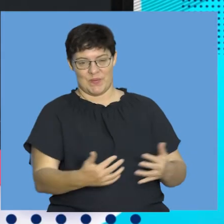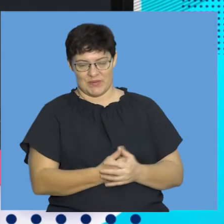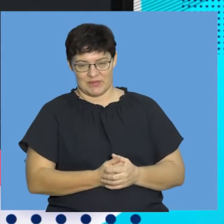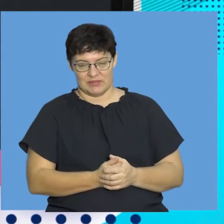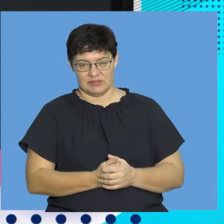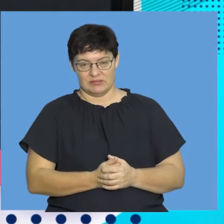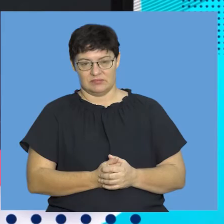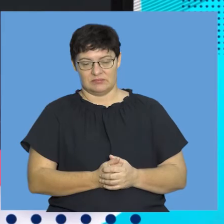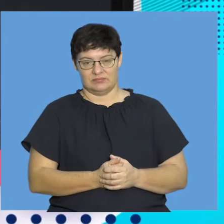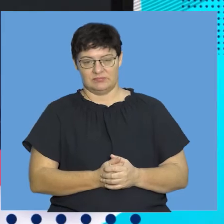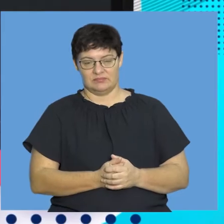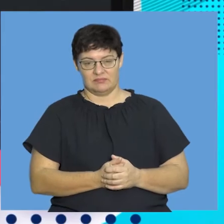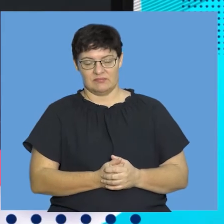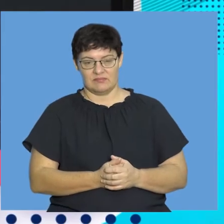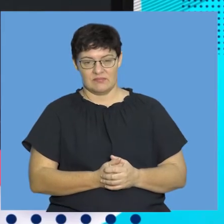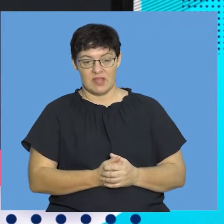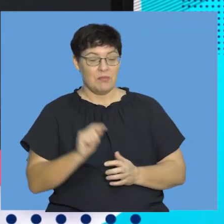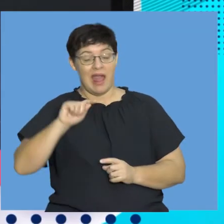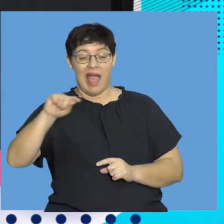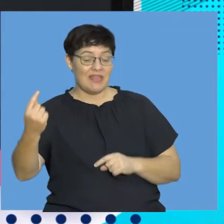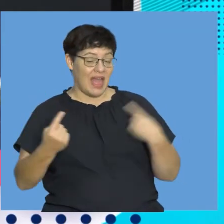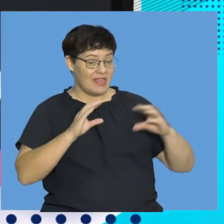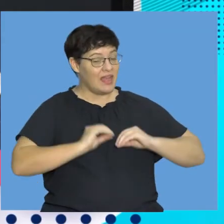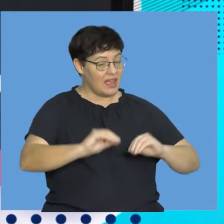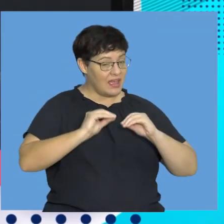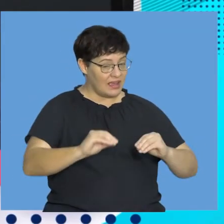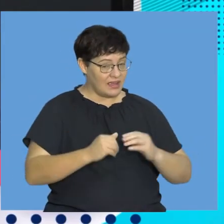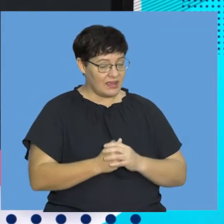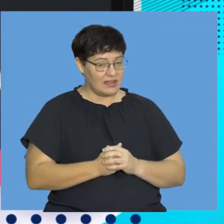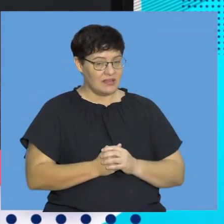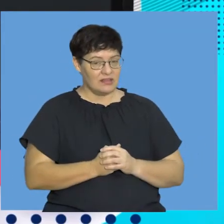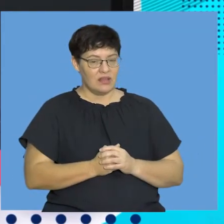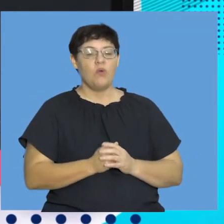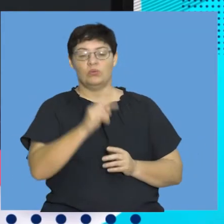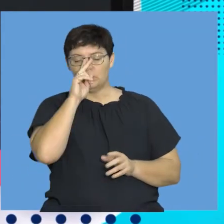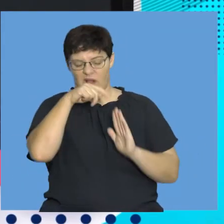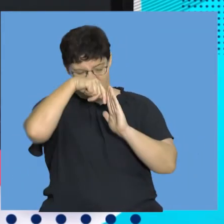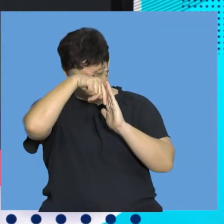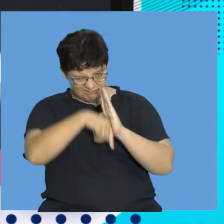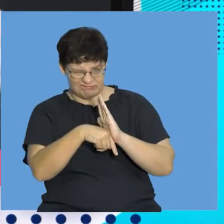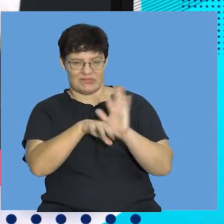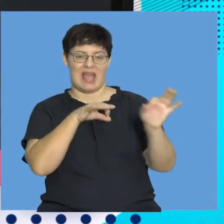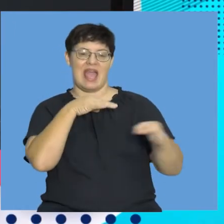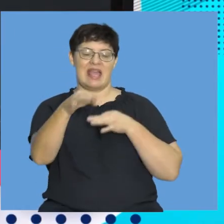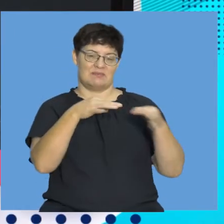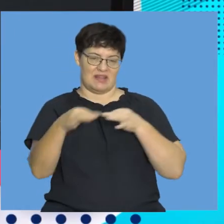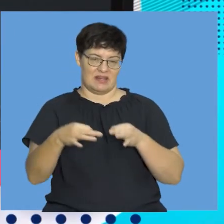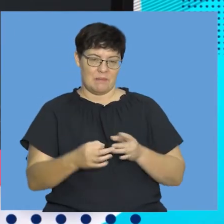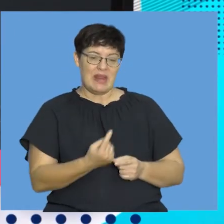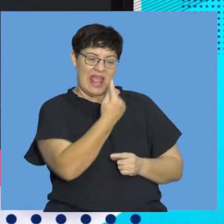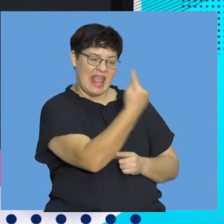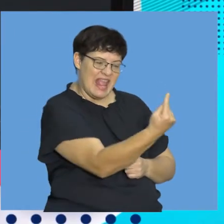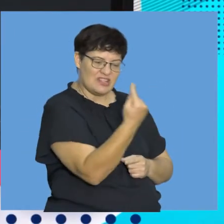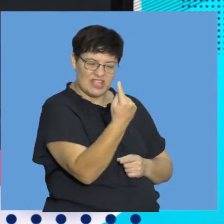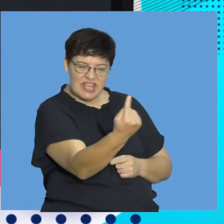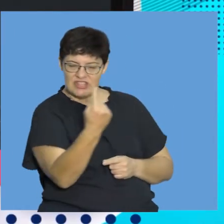what a budget would look like. Obviously, when we get into the other lessons, we'll do the actual detail